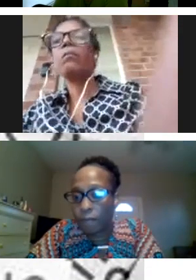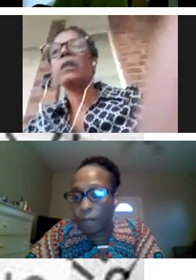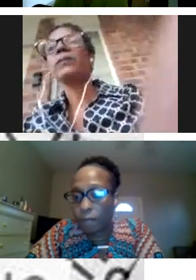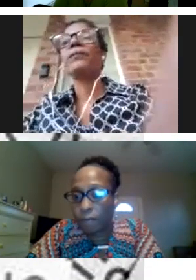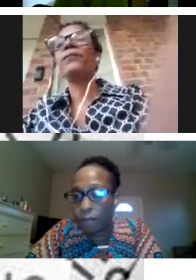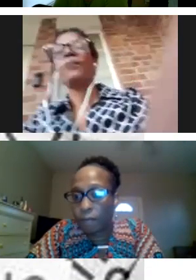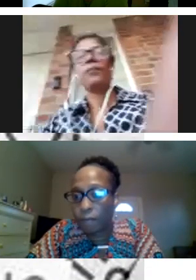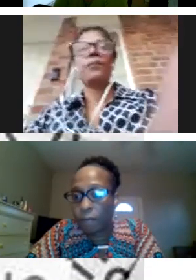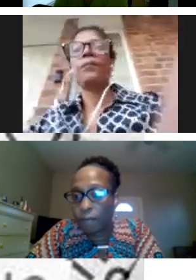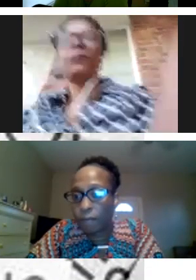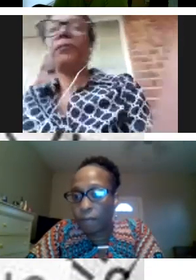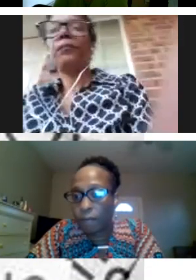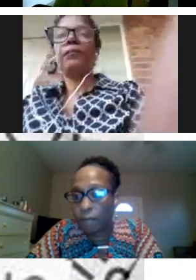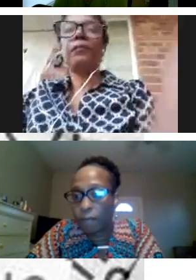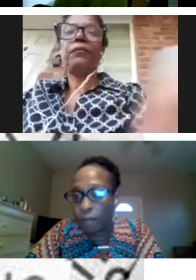I right?